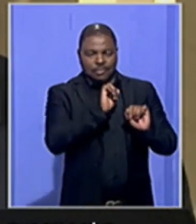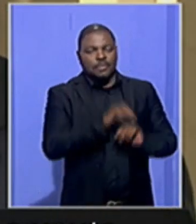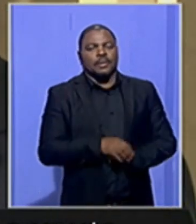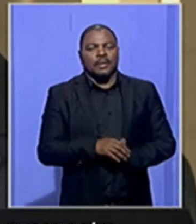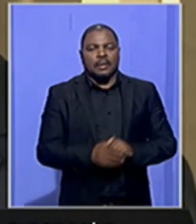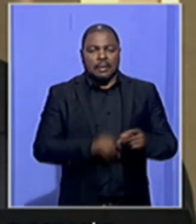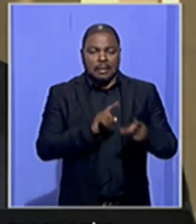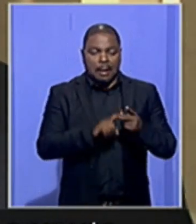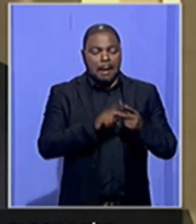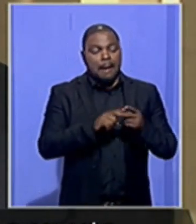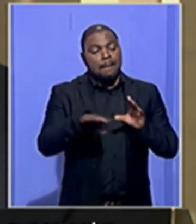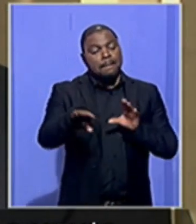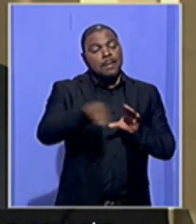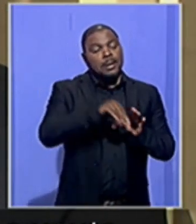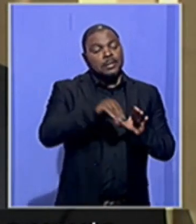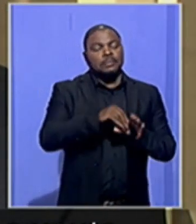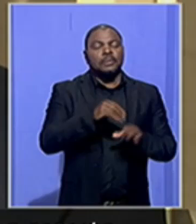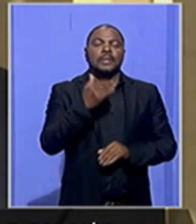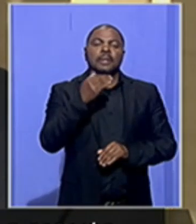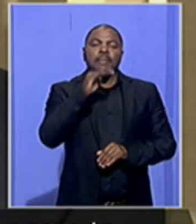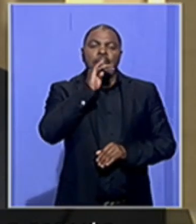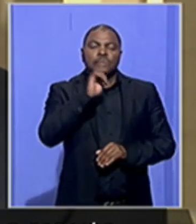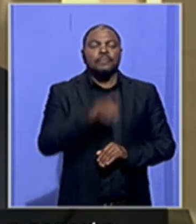Participation also means